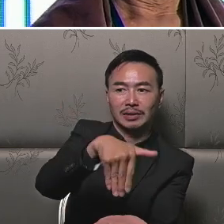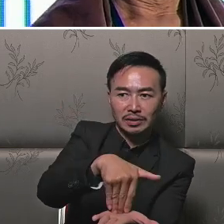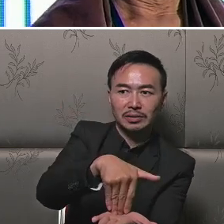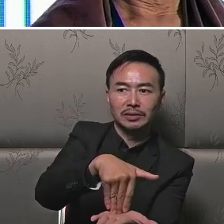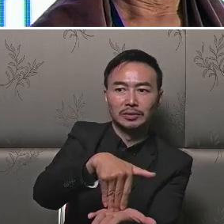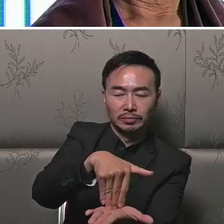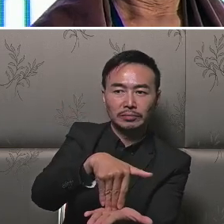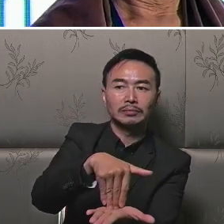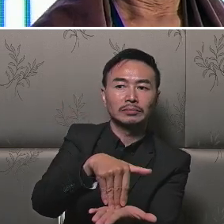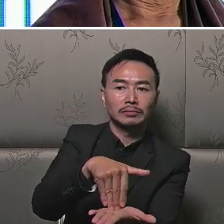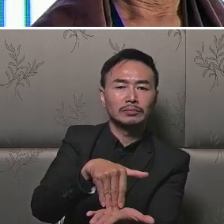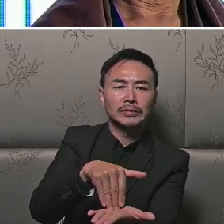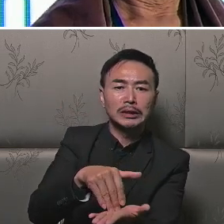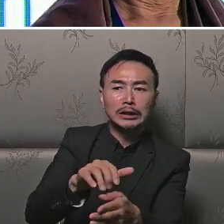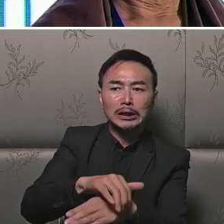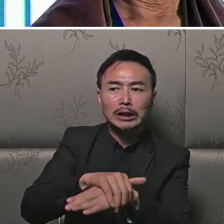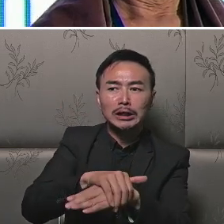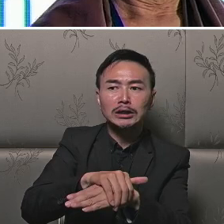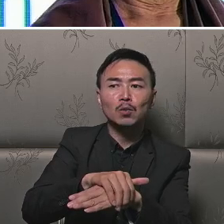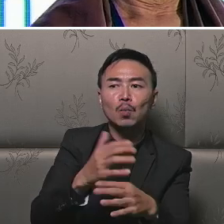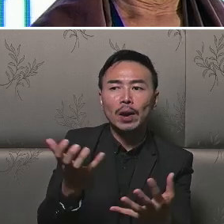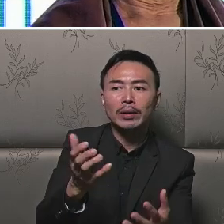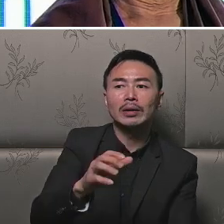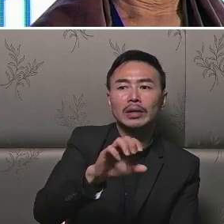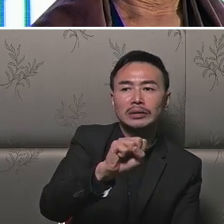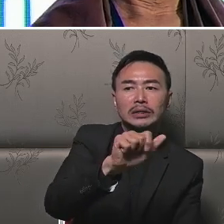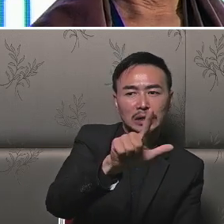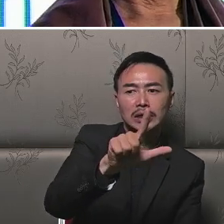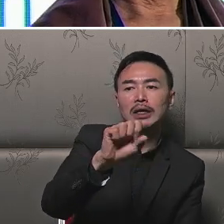to the learning outcomes.